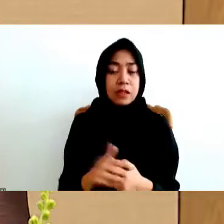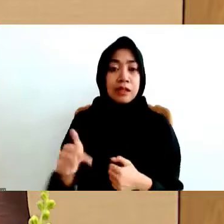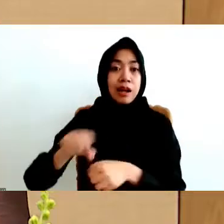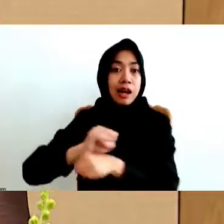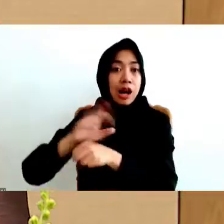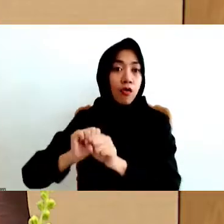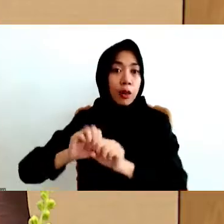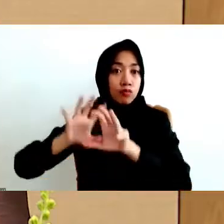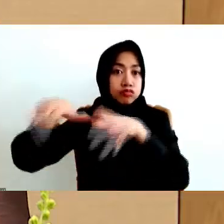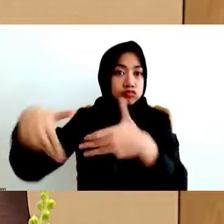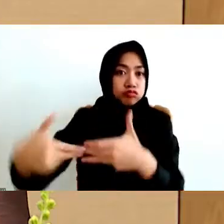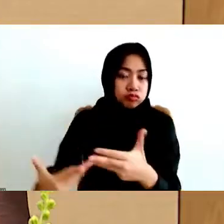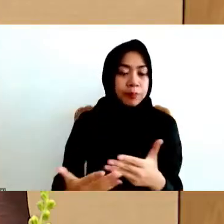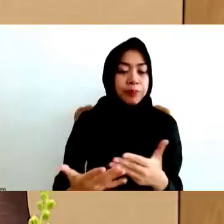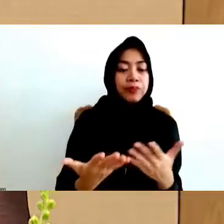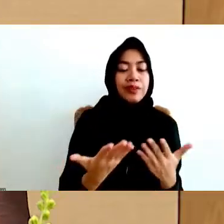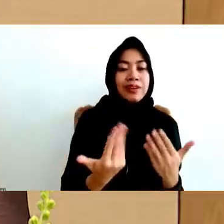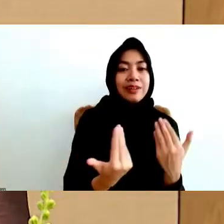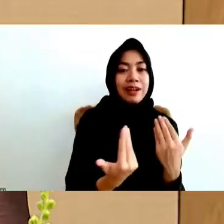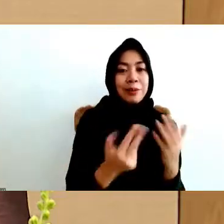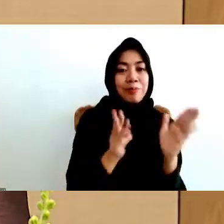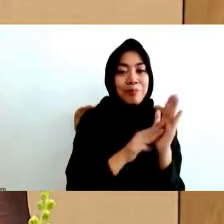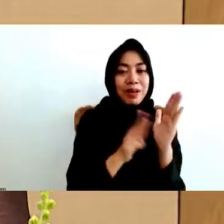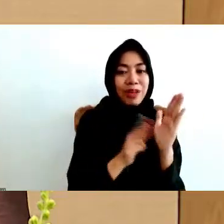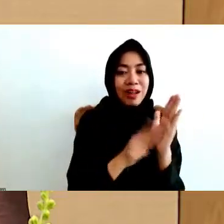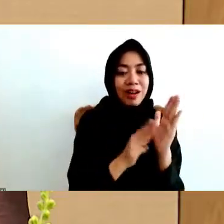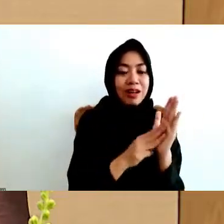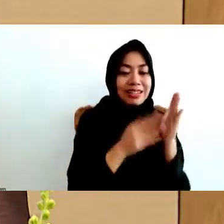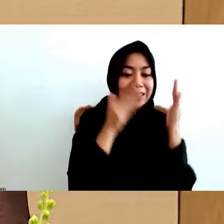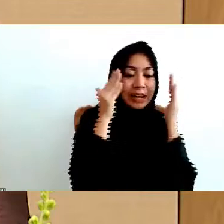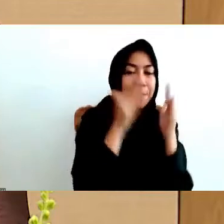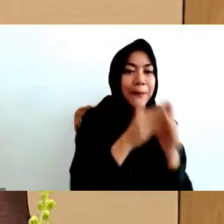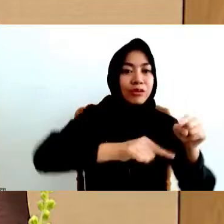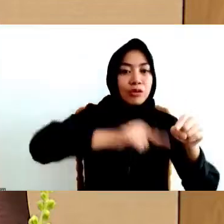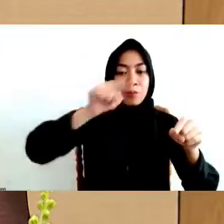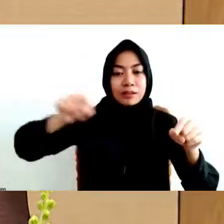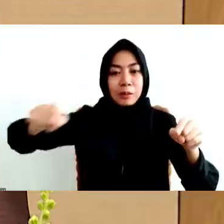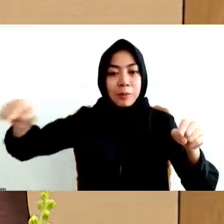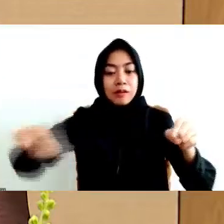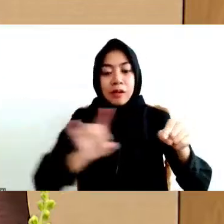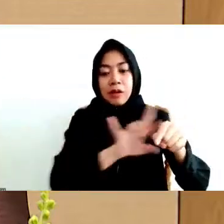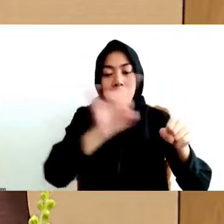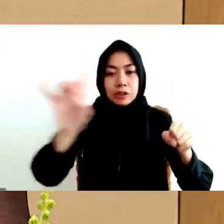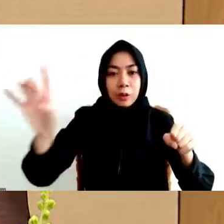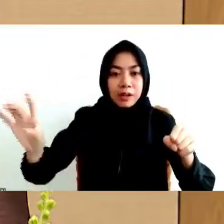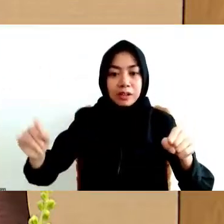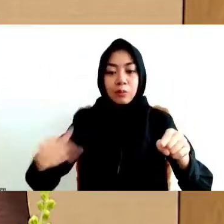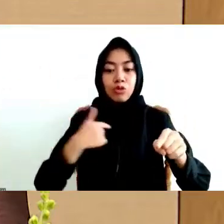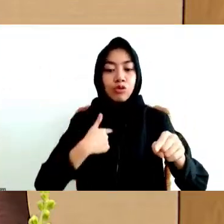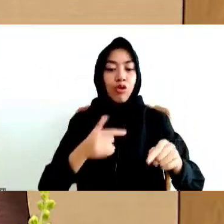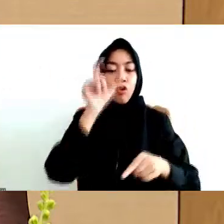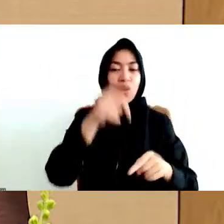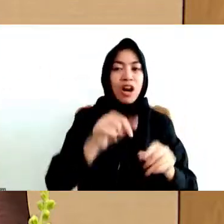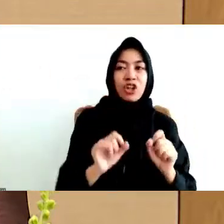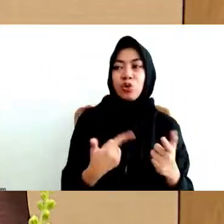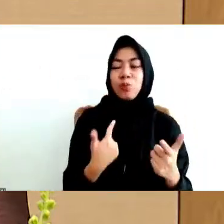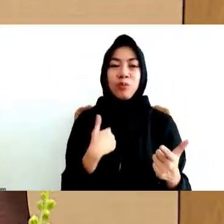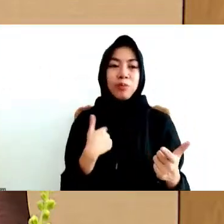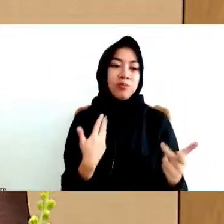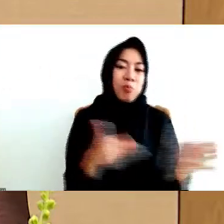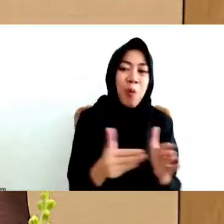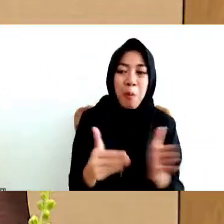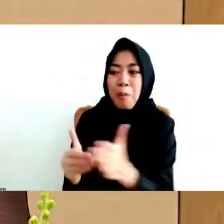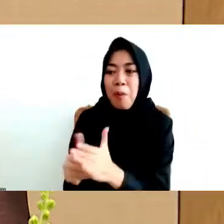multidimensional aspect of the people welfare or people livelihood, then the